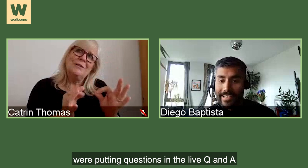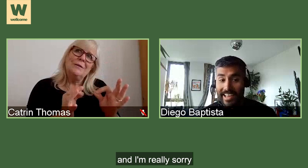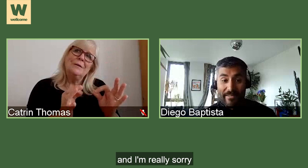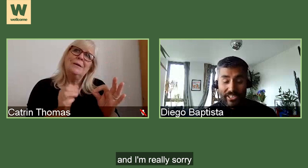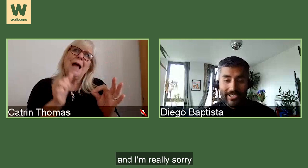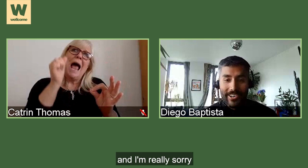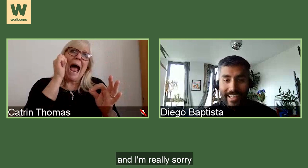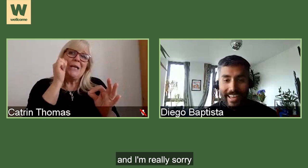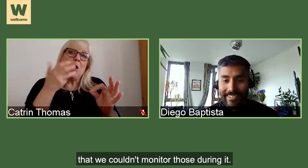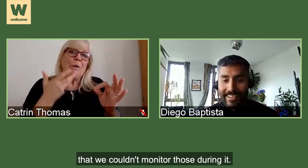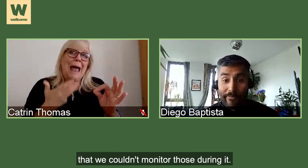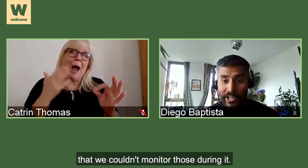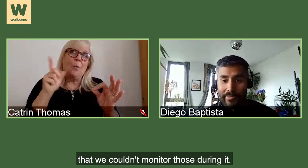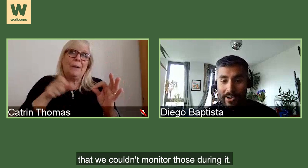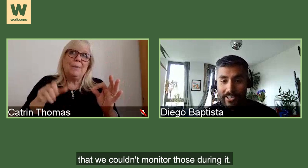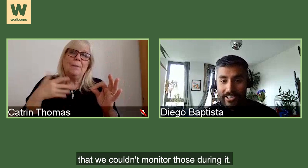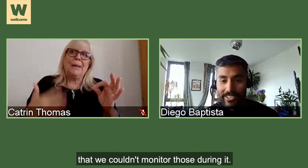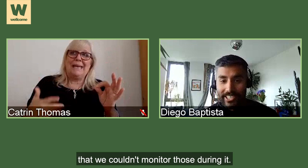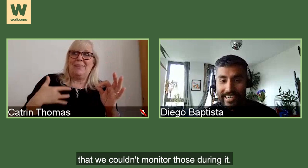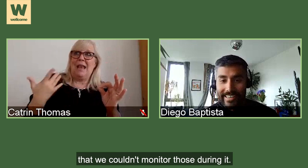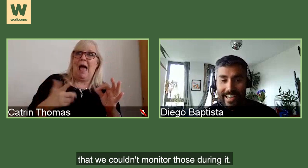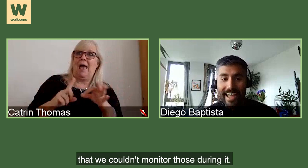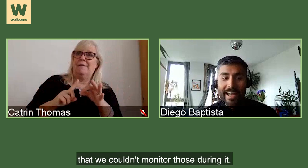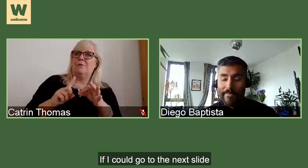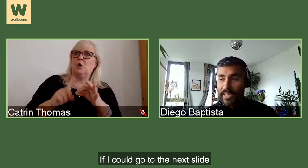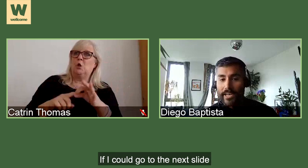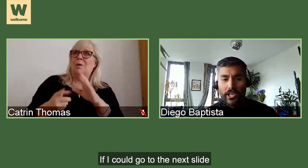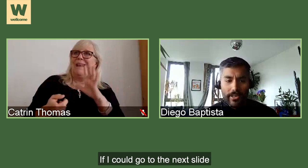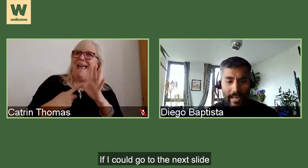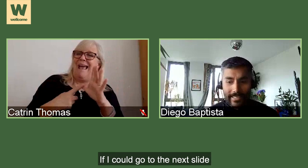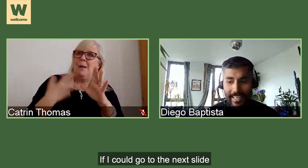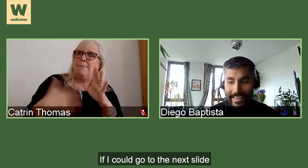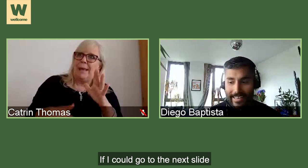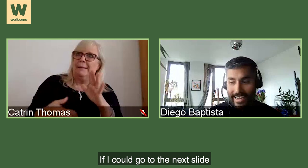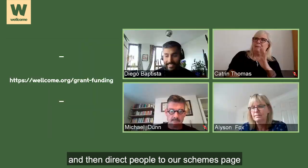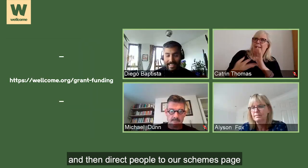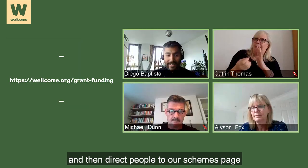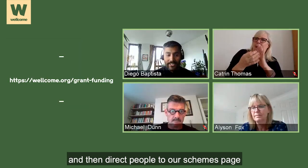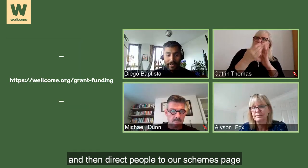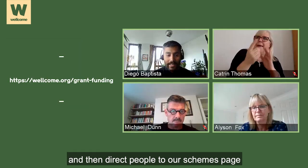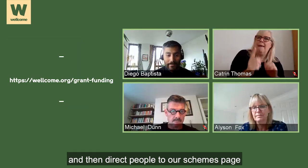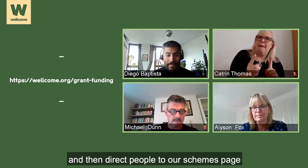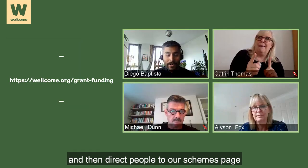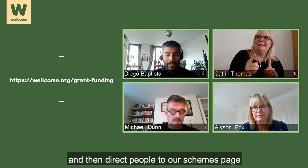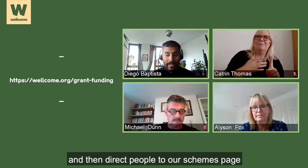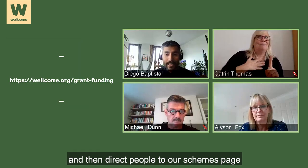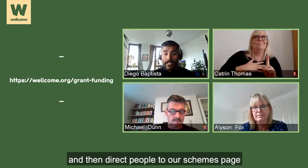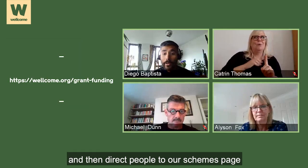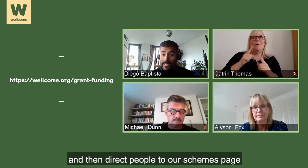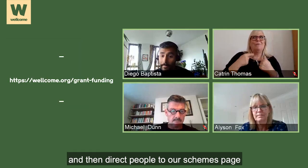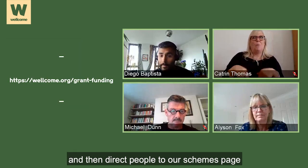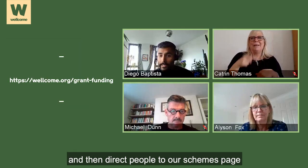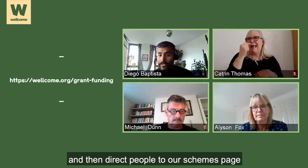Q&A and I'm really sorry that we couldn't monitor those during it. If I could go to the next slide and then direct people